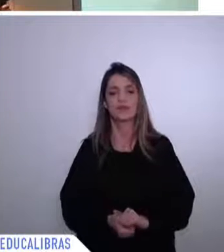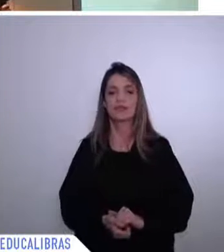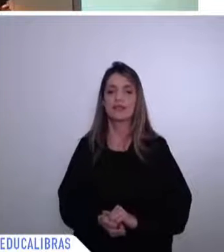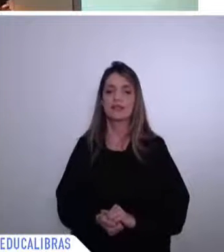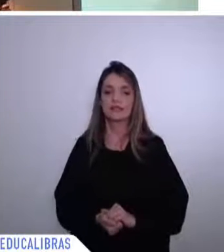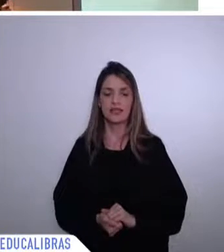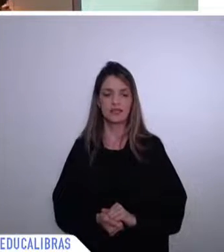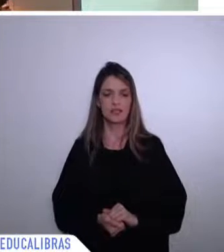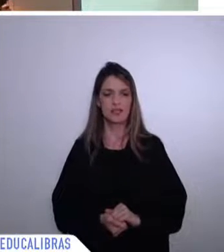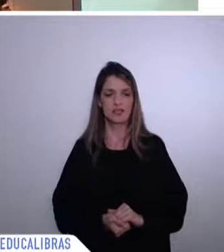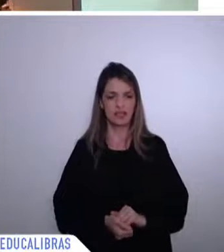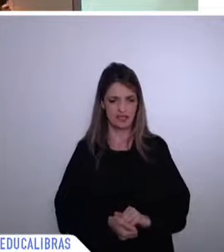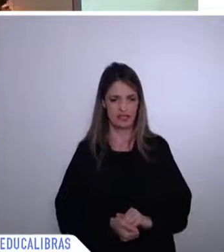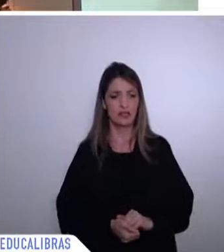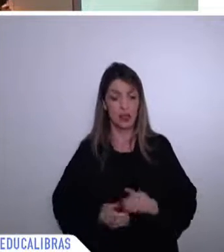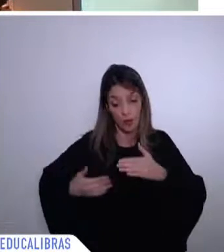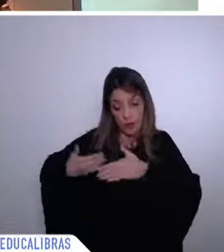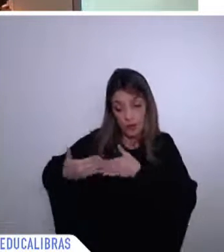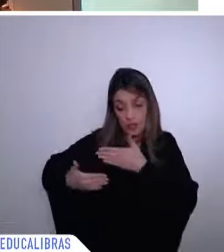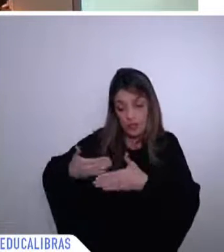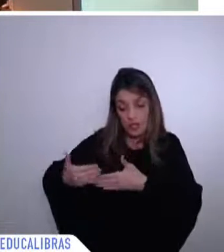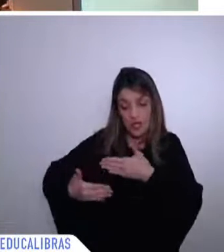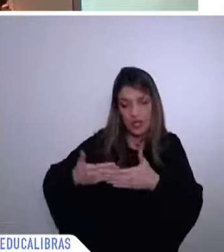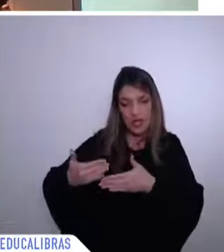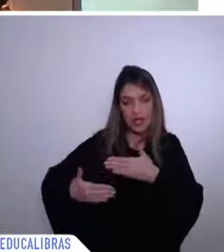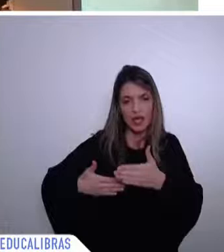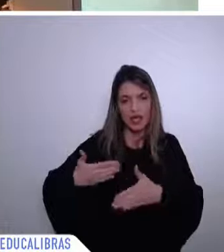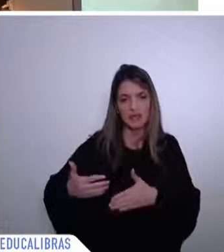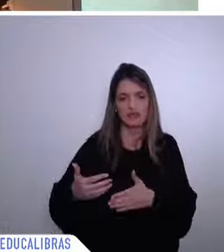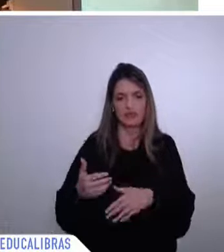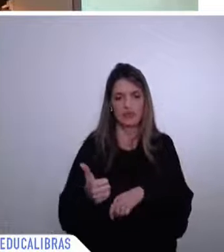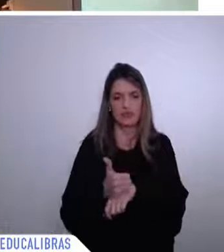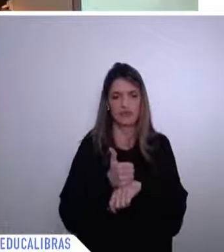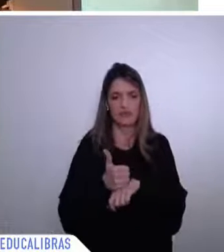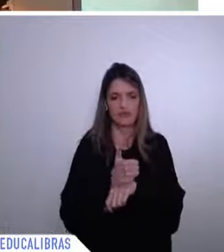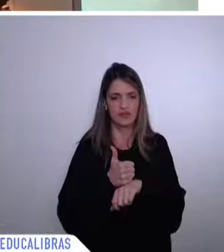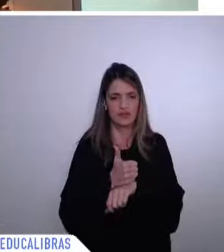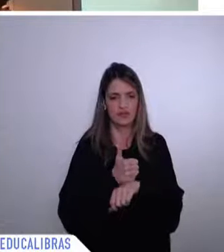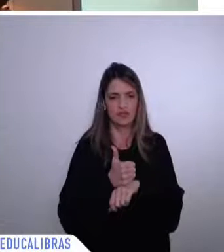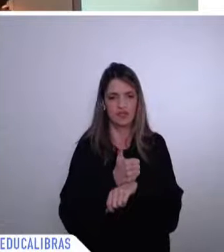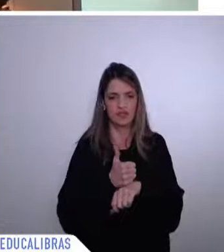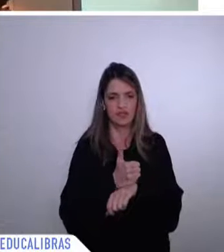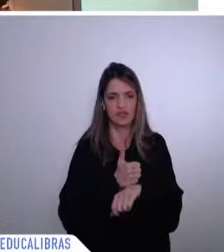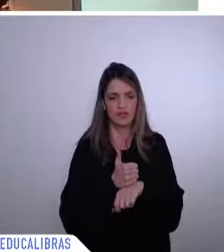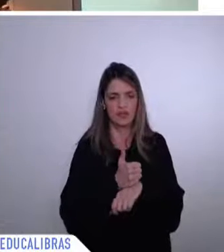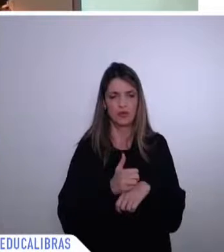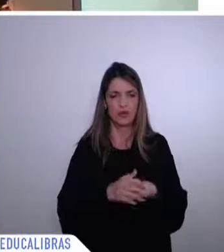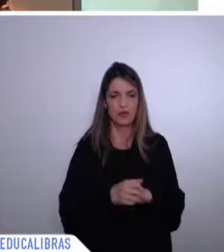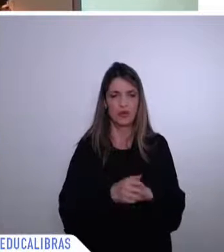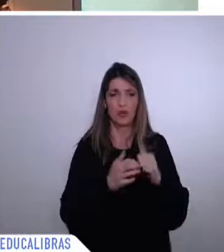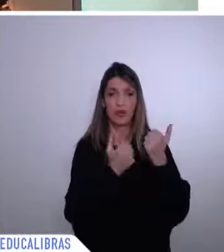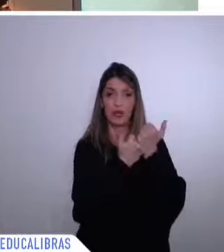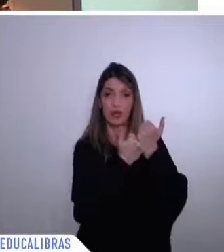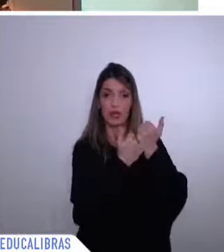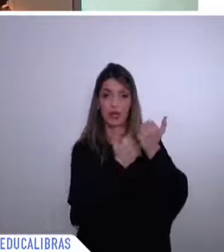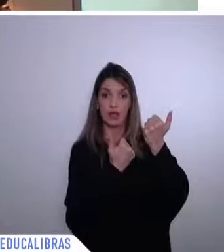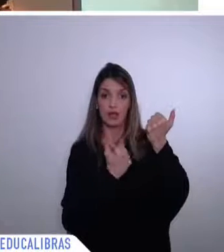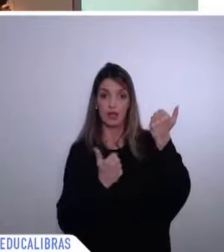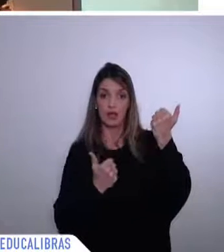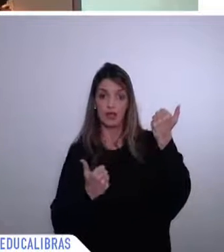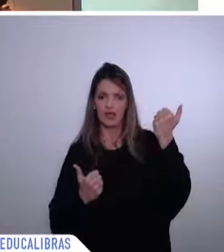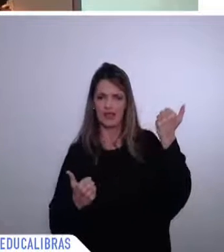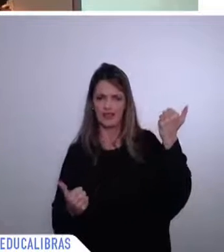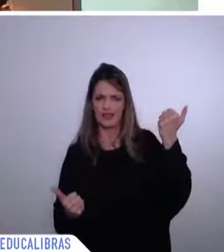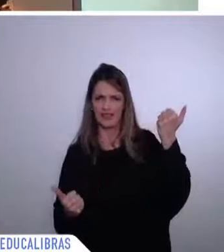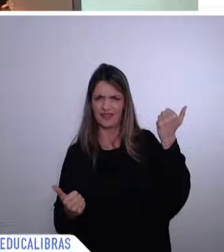hetero homosexuality. But it's not that. It's a social process for the production of individuals, segregating